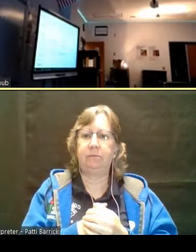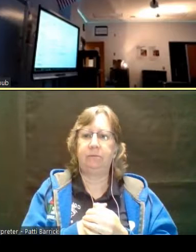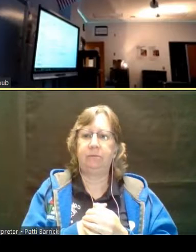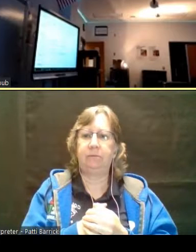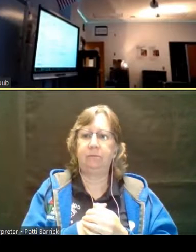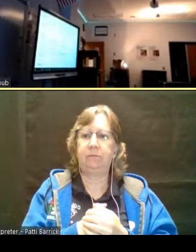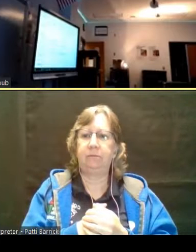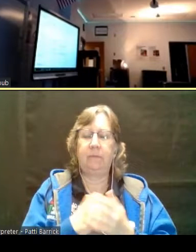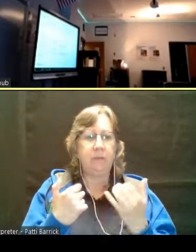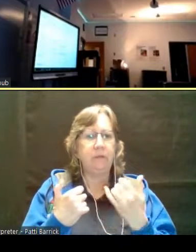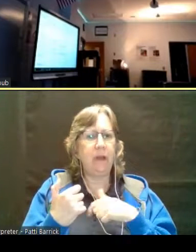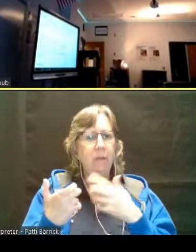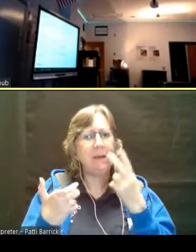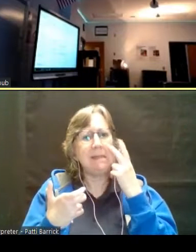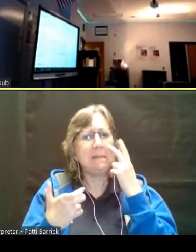So that's what we want to see right now.